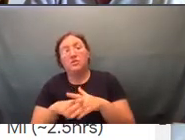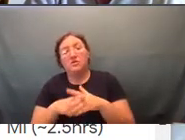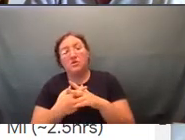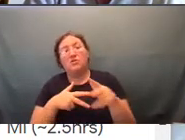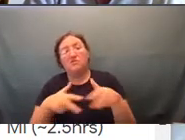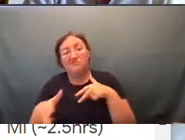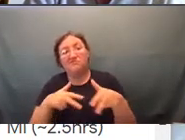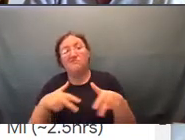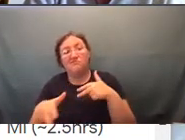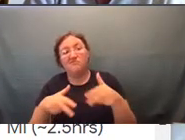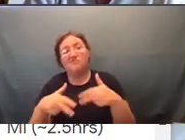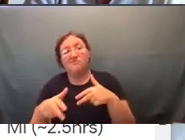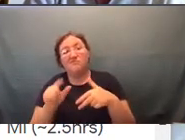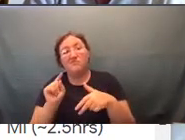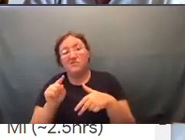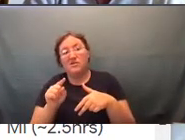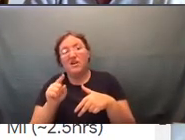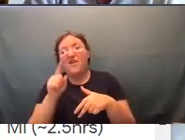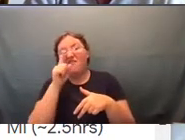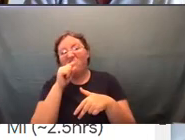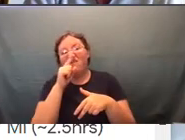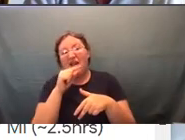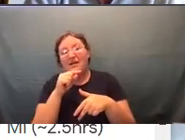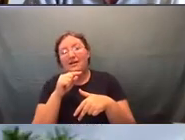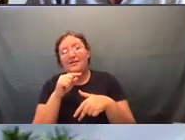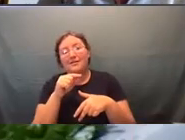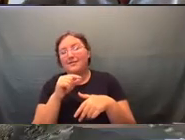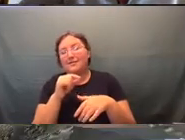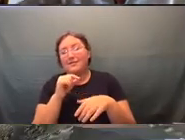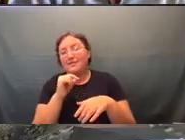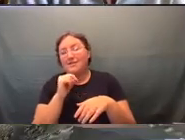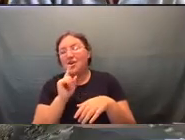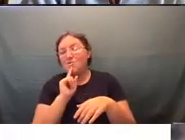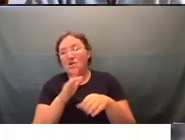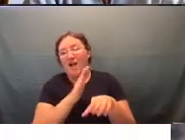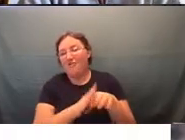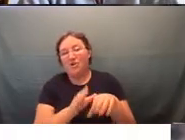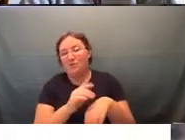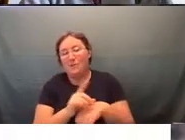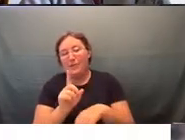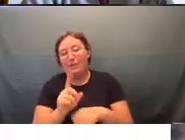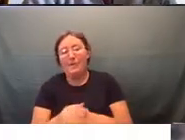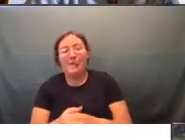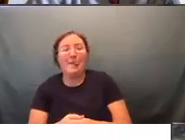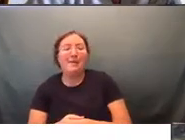bit further. Not this, this is a fake one. This is a little short one. That's not even Half Dome itself.